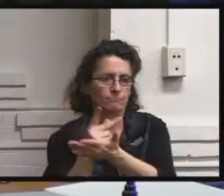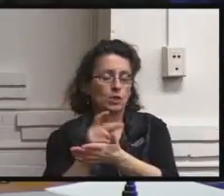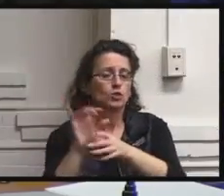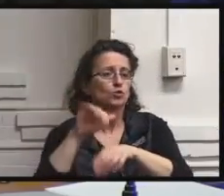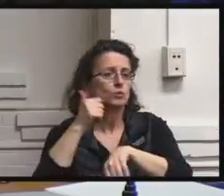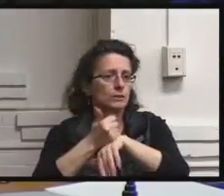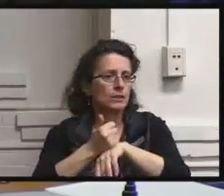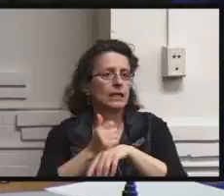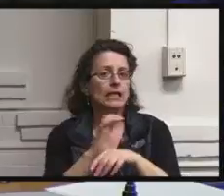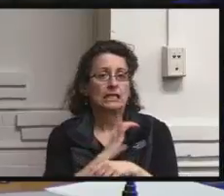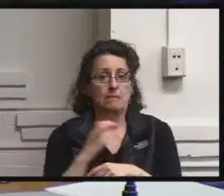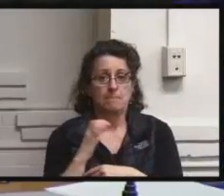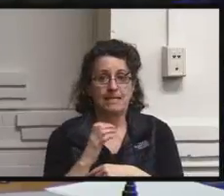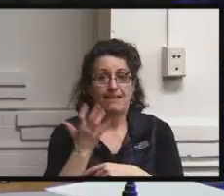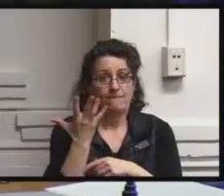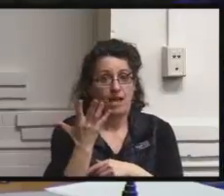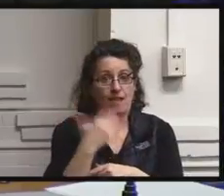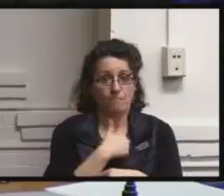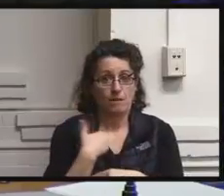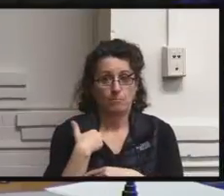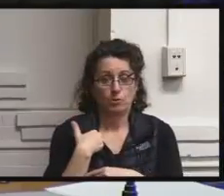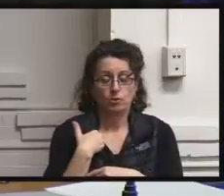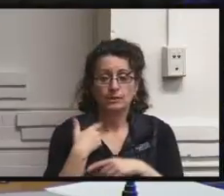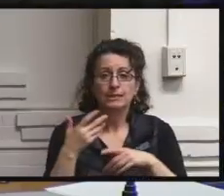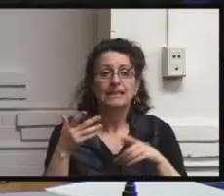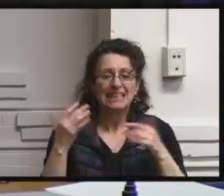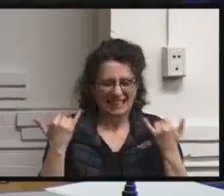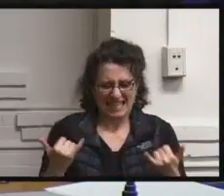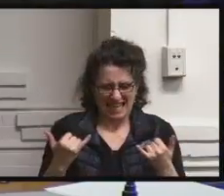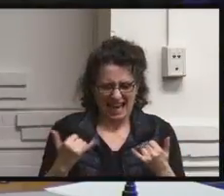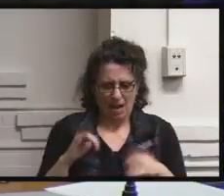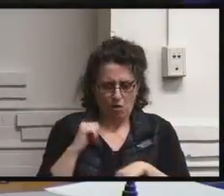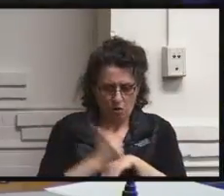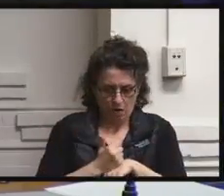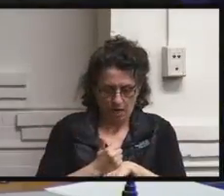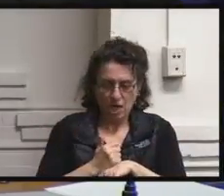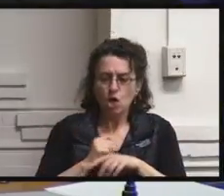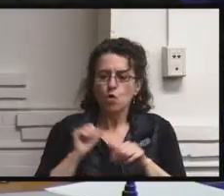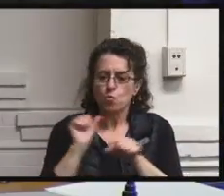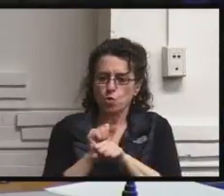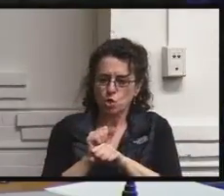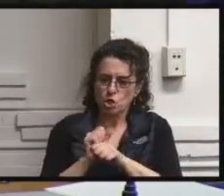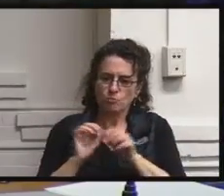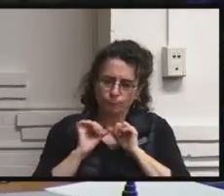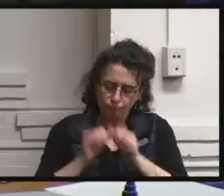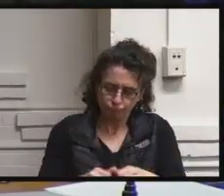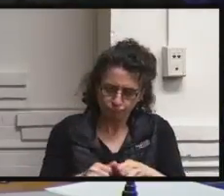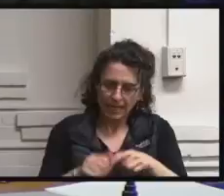people with a deadline of July 1st to go about the work of